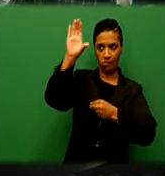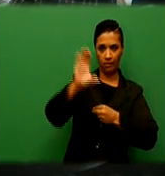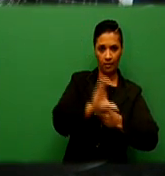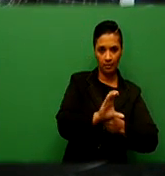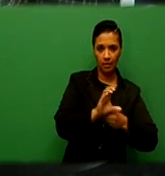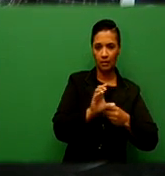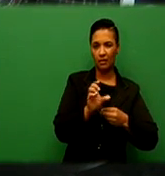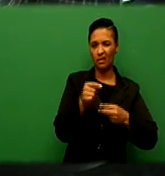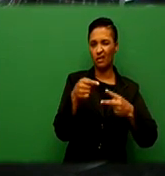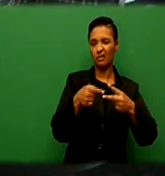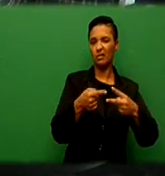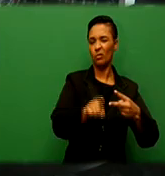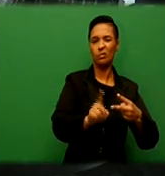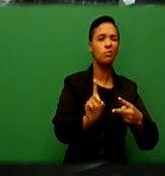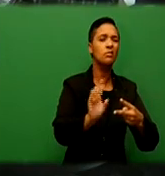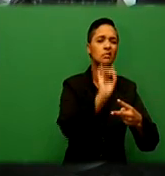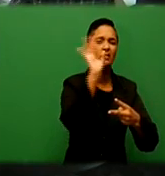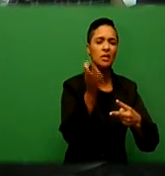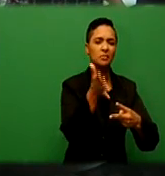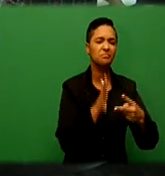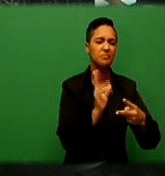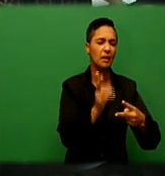What about them?